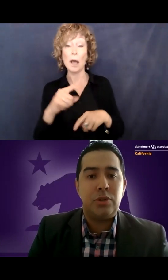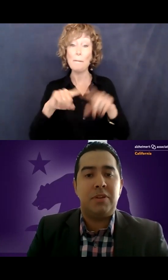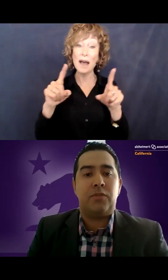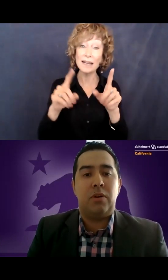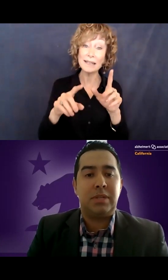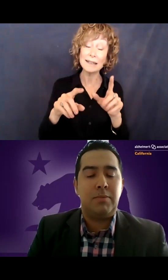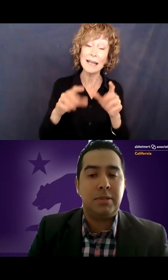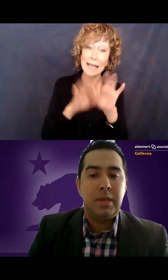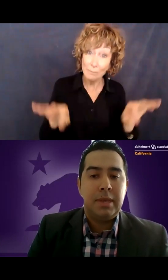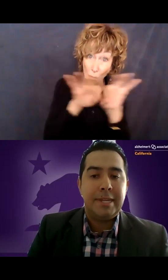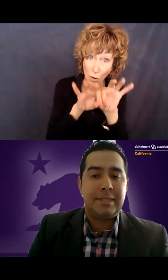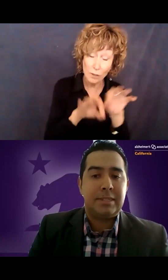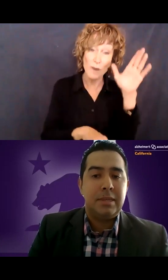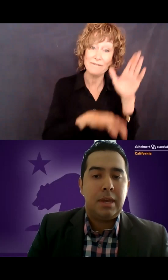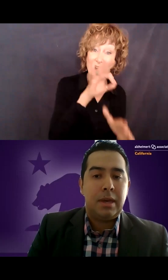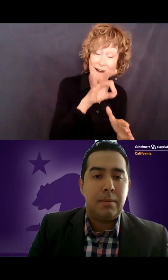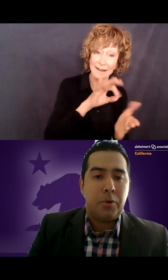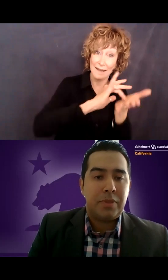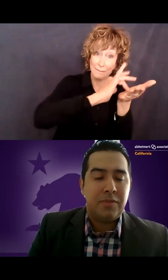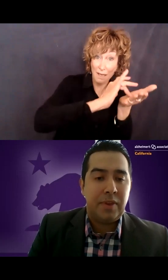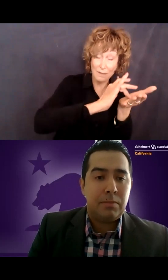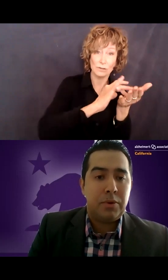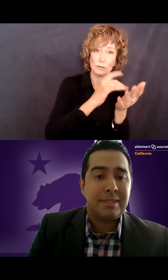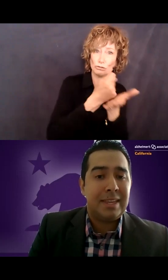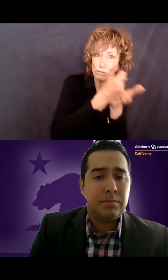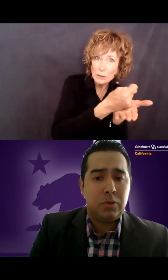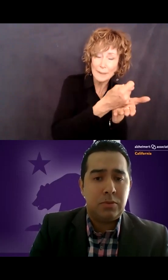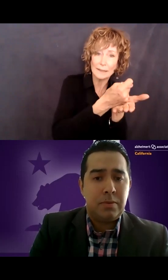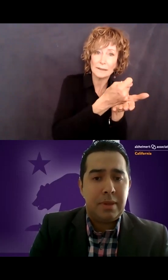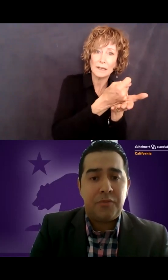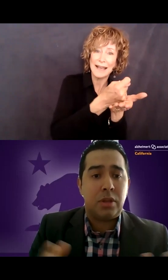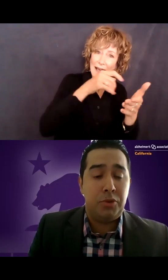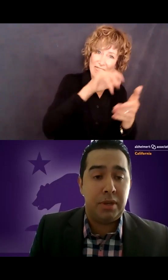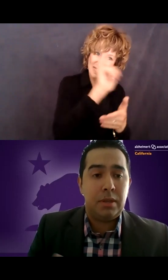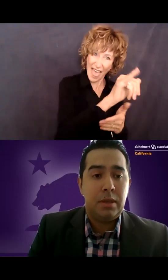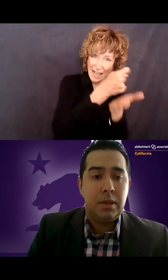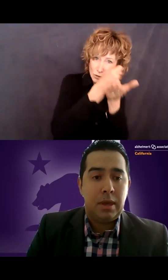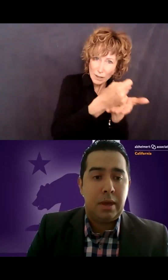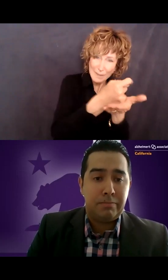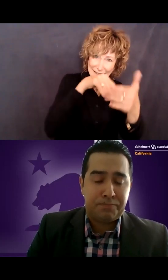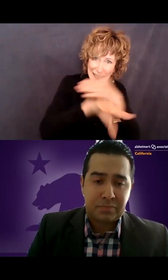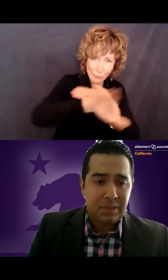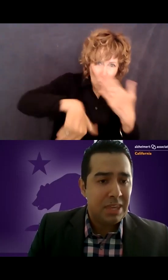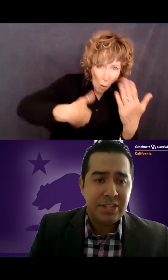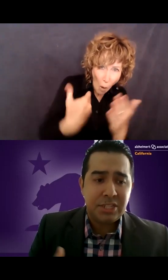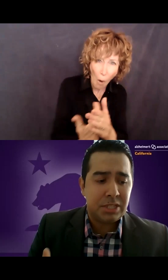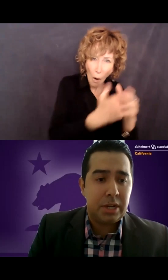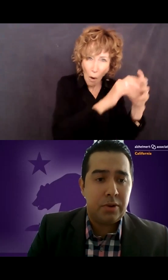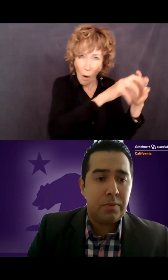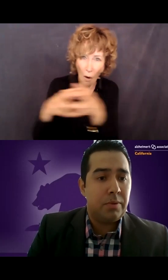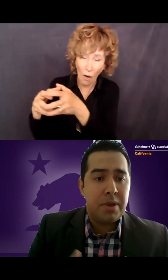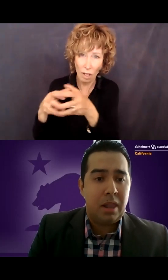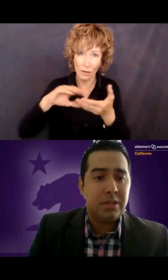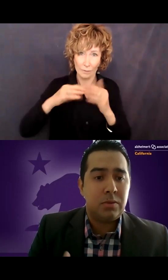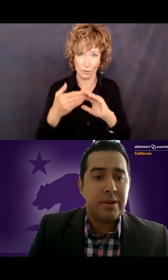disease-altering treatment for Alzheimer's, it is both available and accessible to every community. And just in